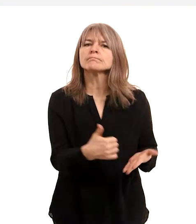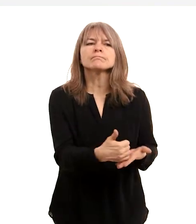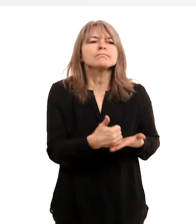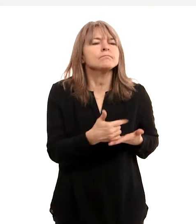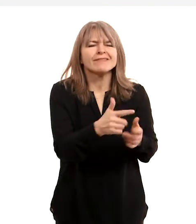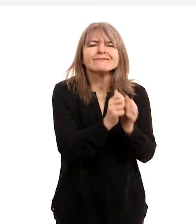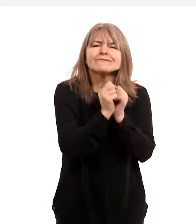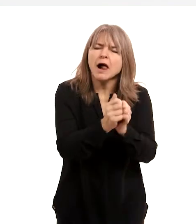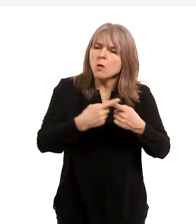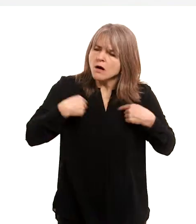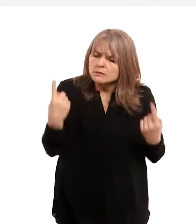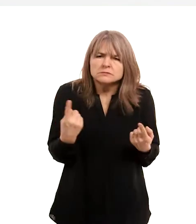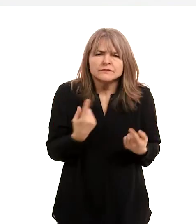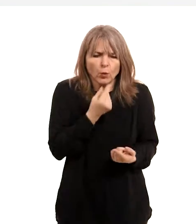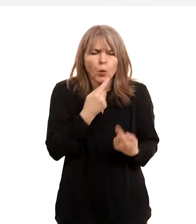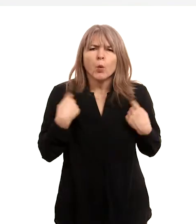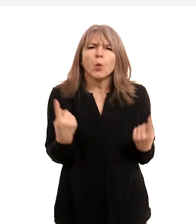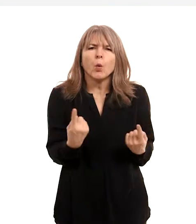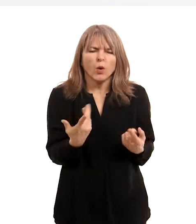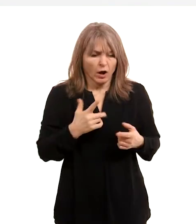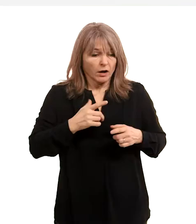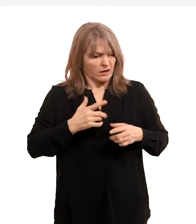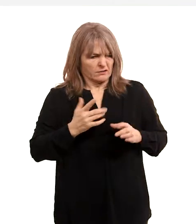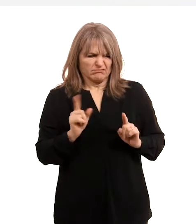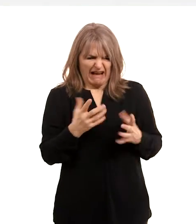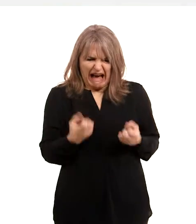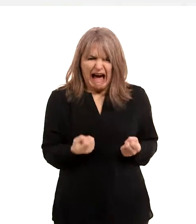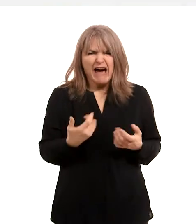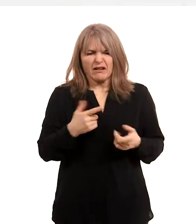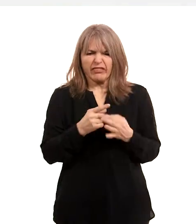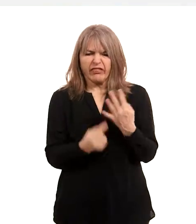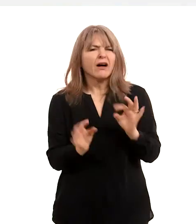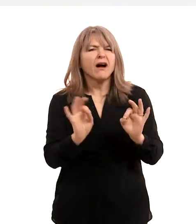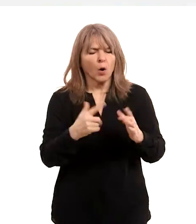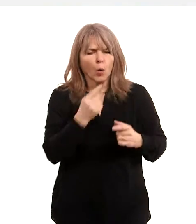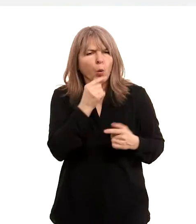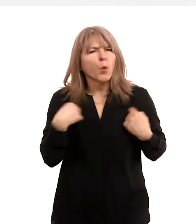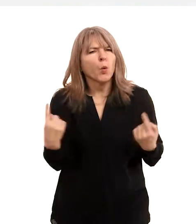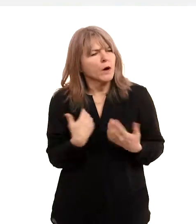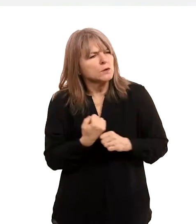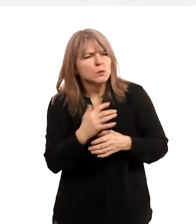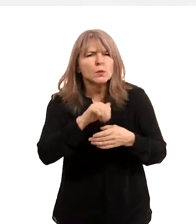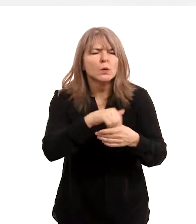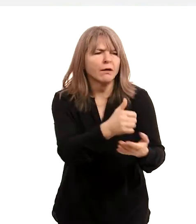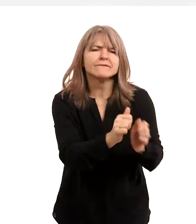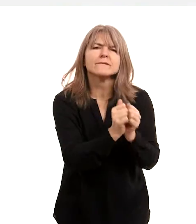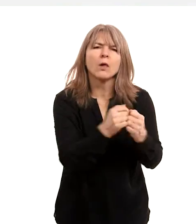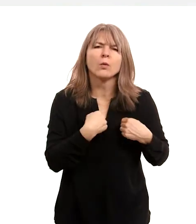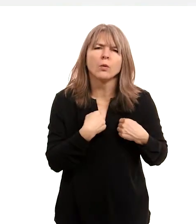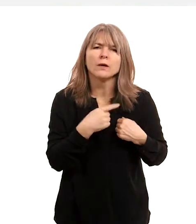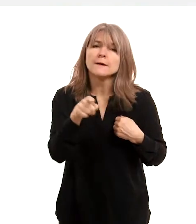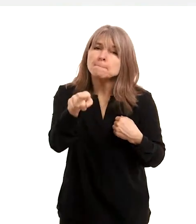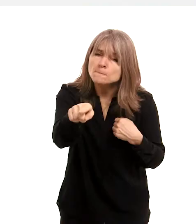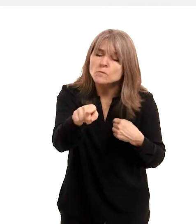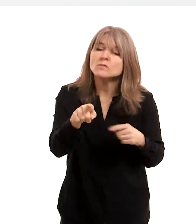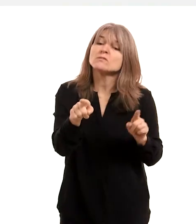valued not for what you have, but for what you do. My argument is that if you don't vote, you can't moan.